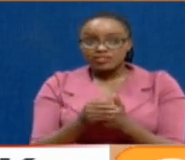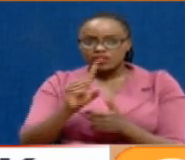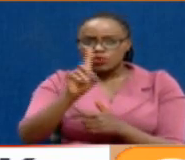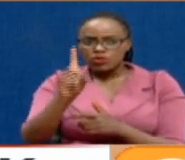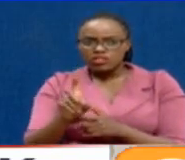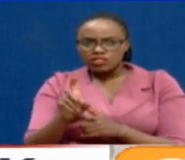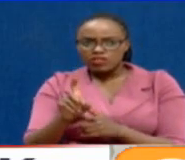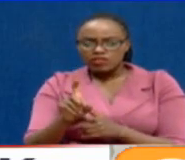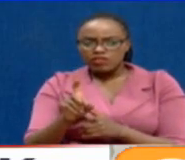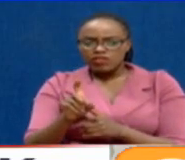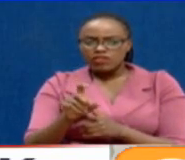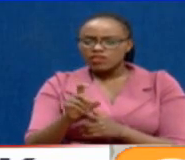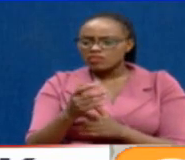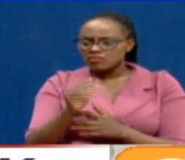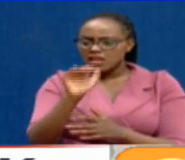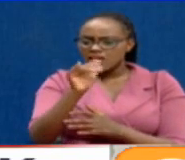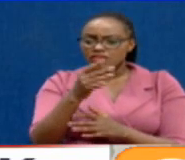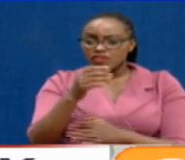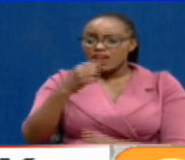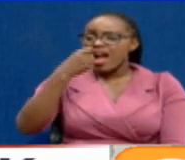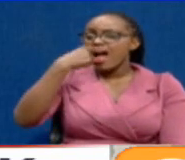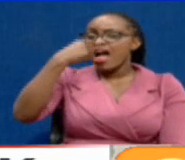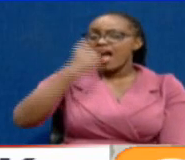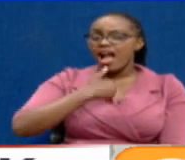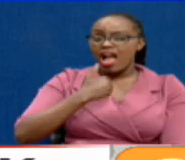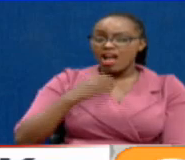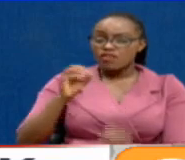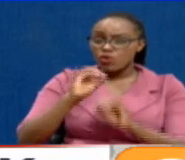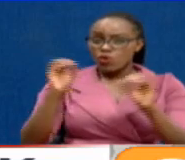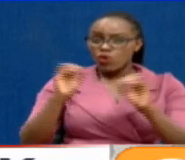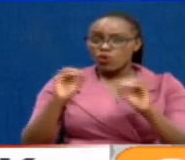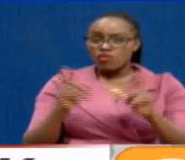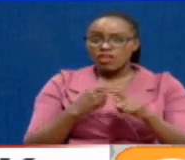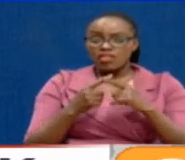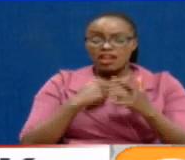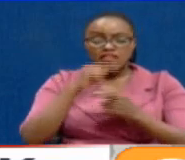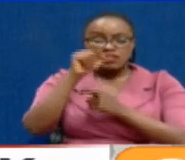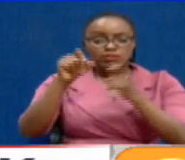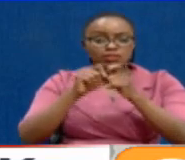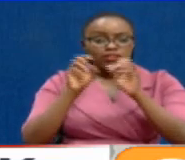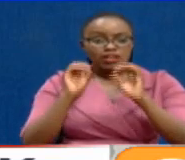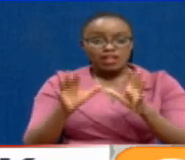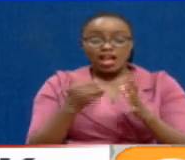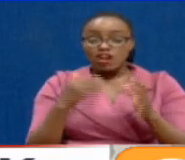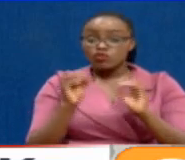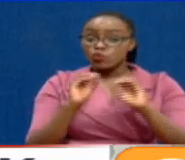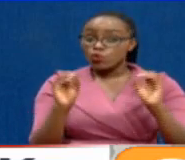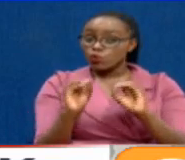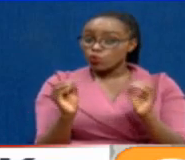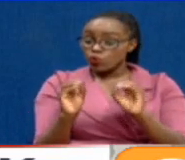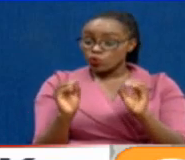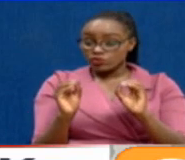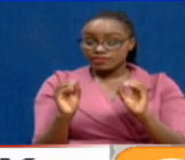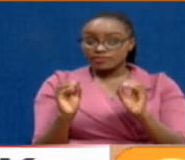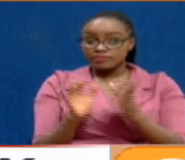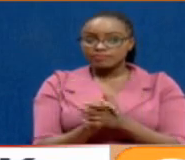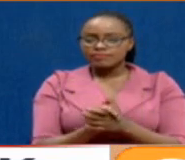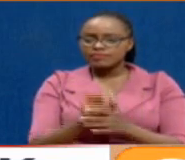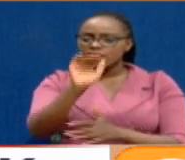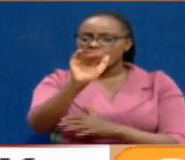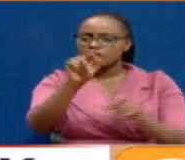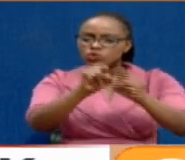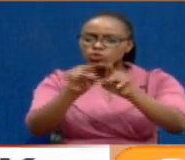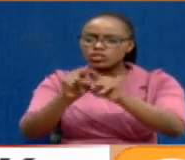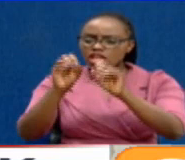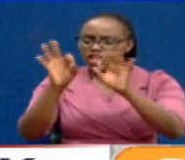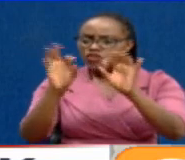Sir Jackson is wondering, are there vaccines for the virus? If there's not, then what no specifically? So far. Yeah. I think he continues to ask that,